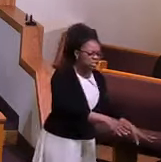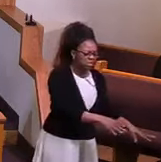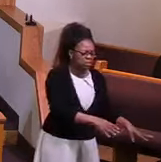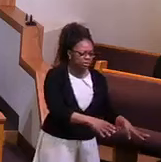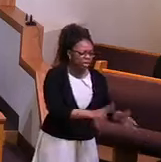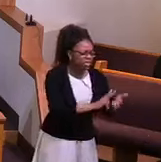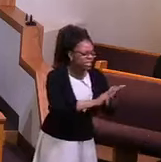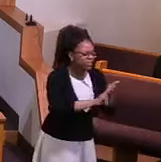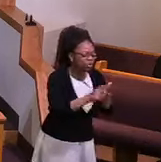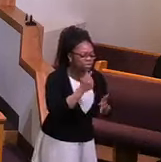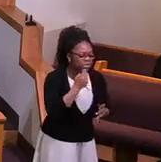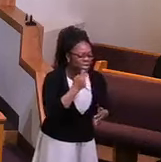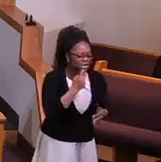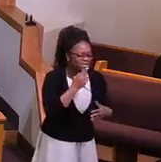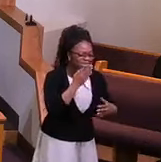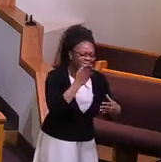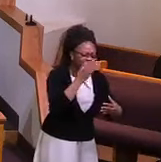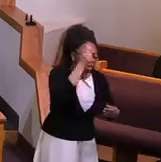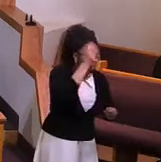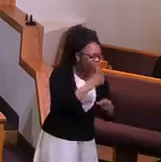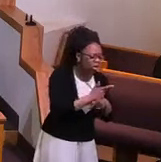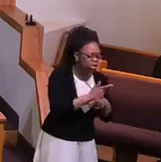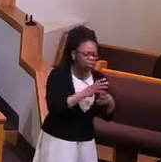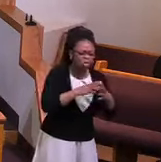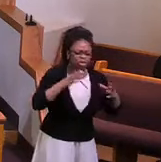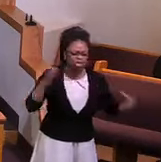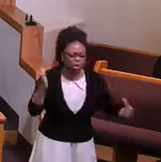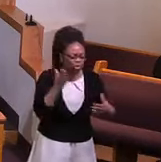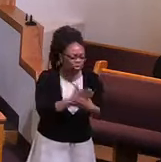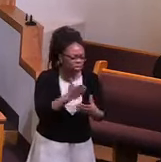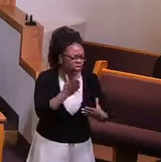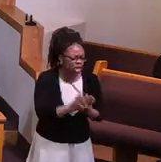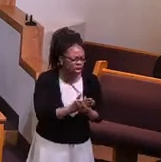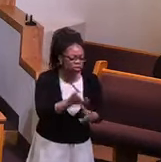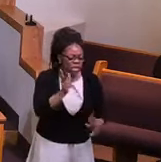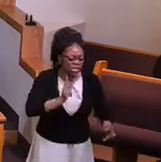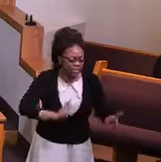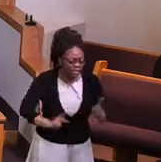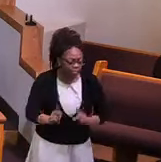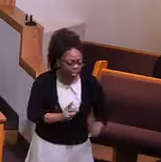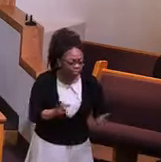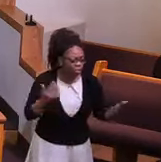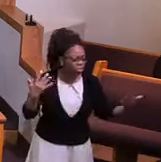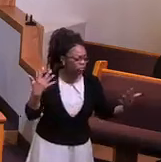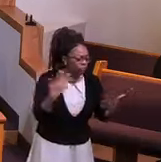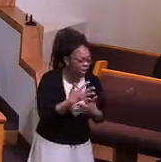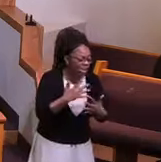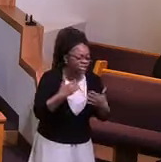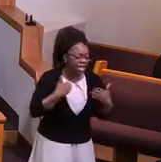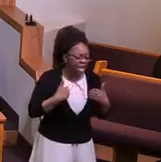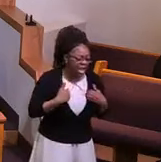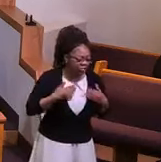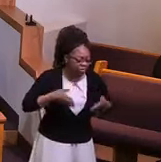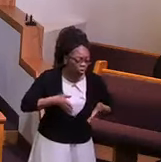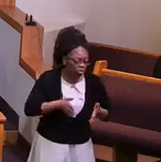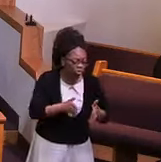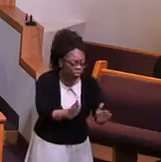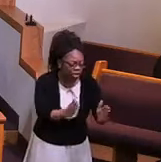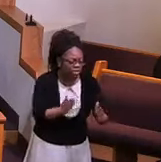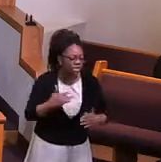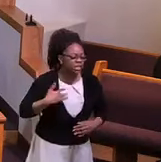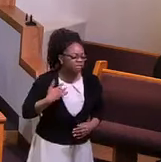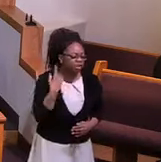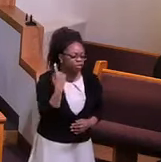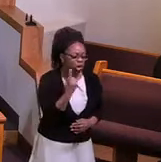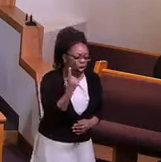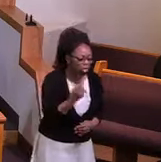this brother was so disturbed that society was afraid to have him on the streets, and therefore they felt the only